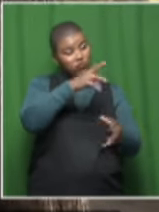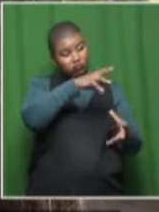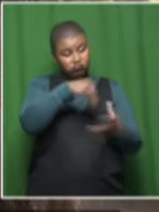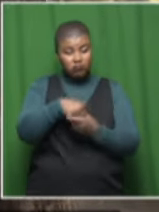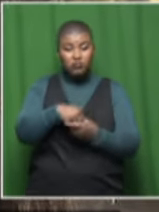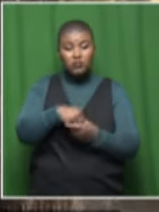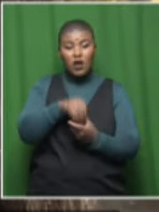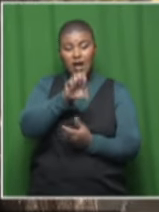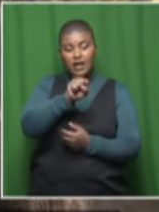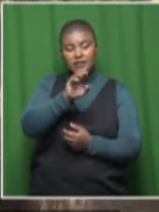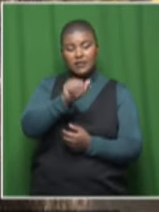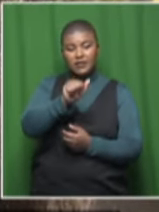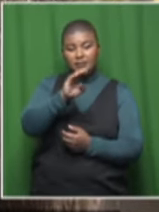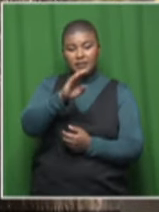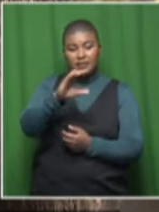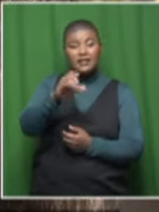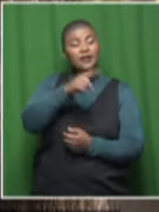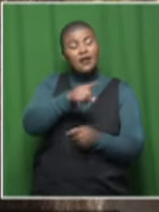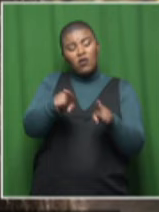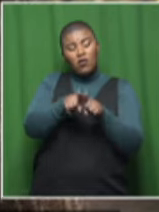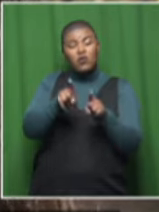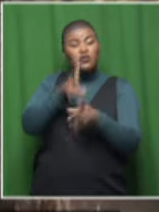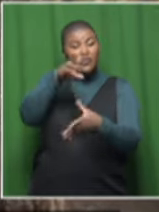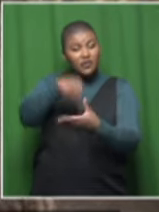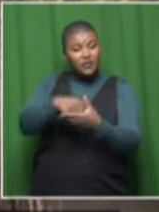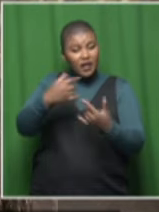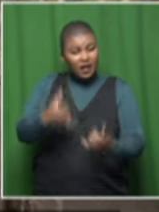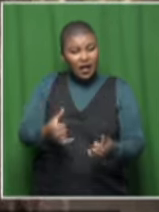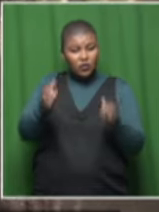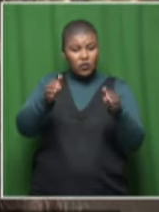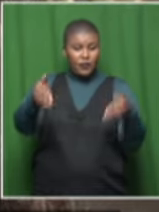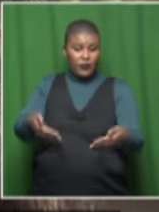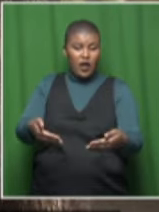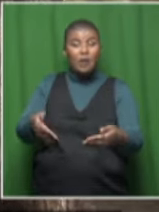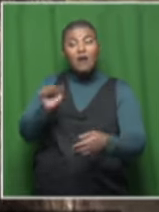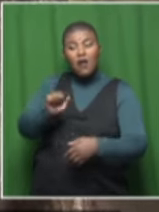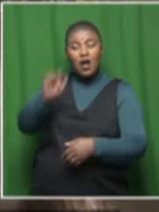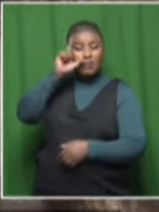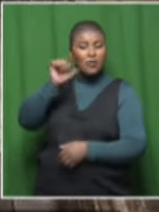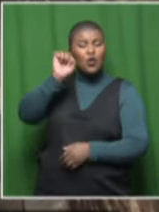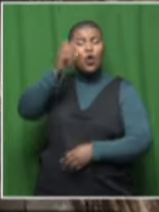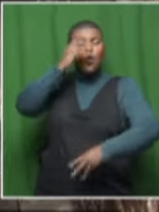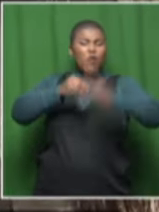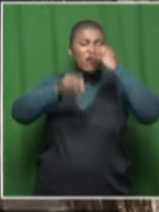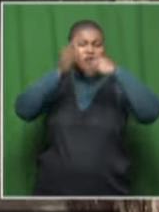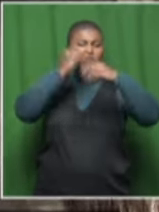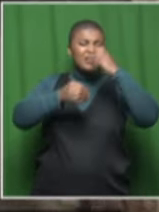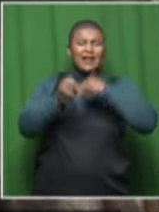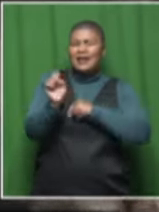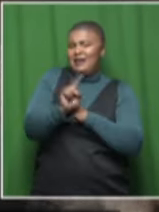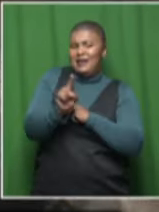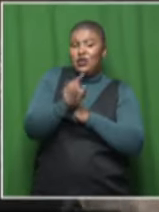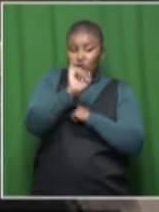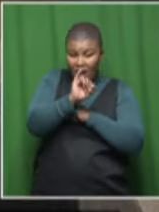Now, Uzela, Uzofihla, you know, Uba Buthelezi, what have you learned from him as an IFP